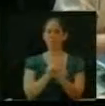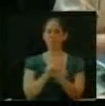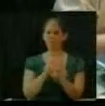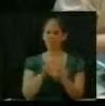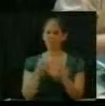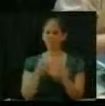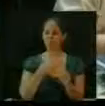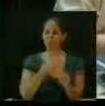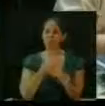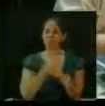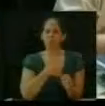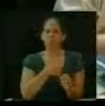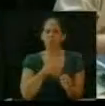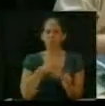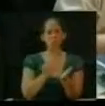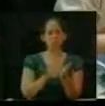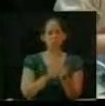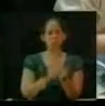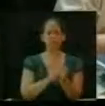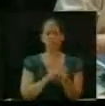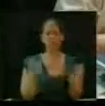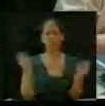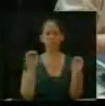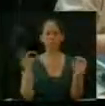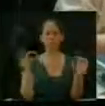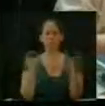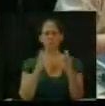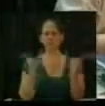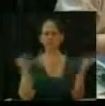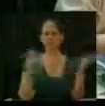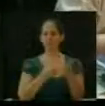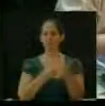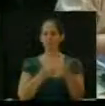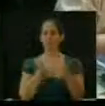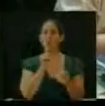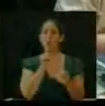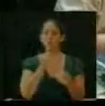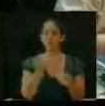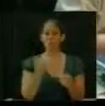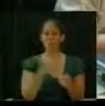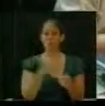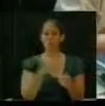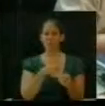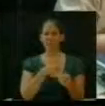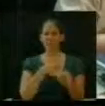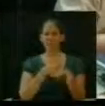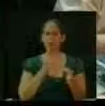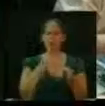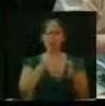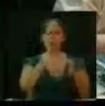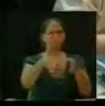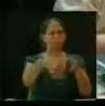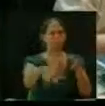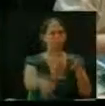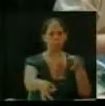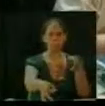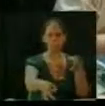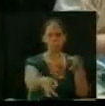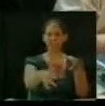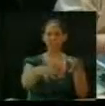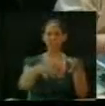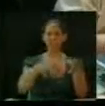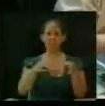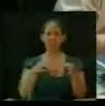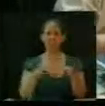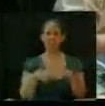before us is really an effort to defer, delay, and deny. And let's not do that. We can